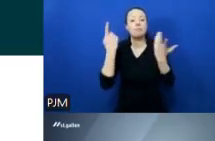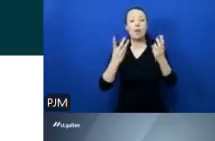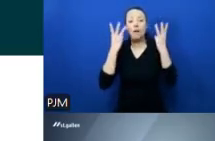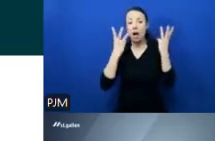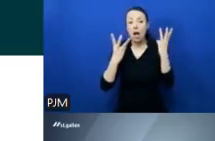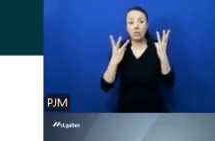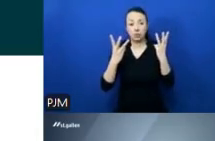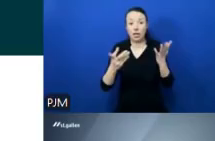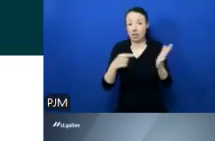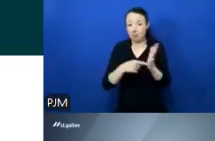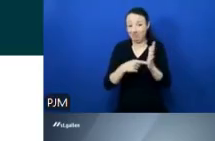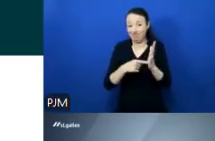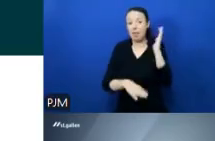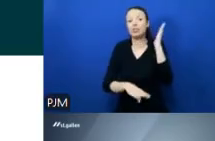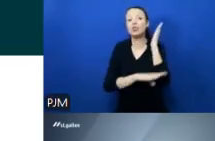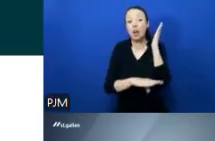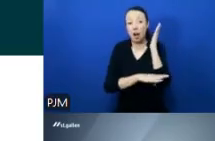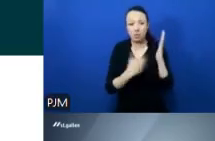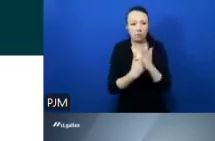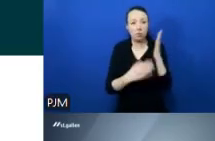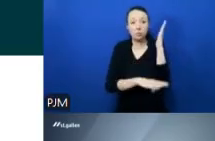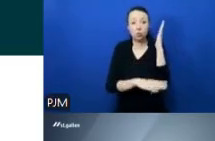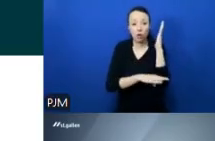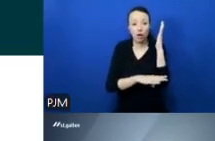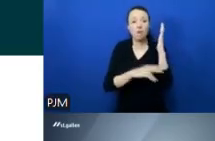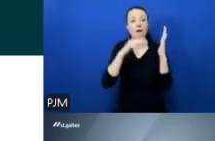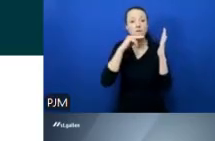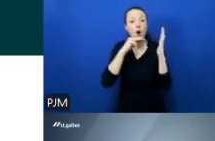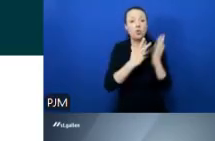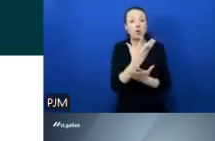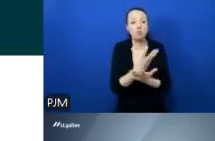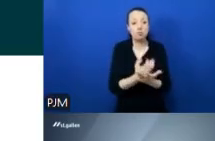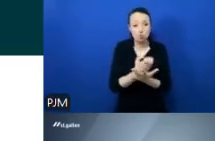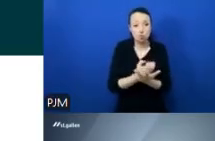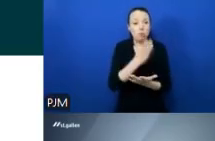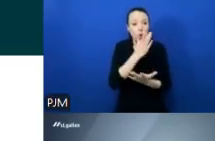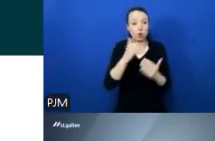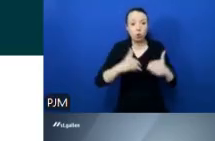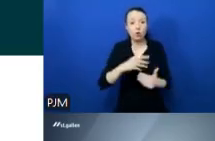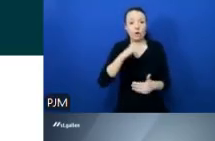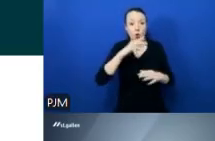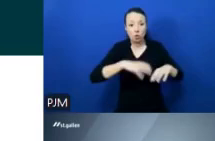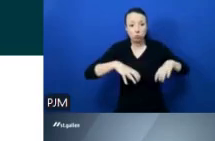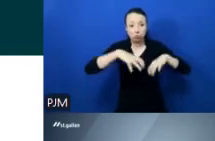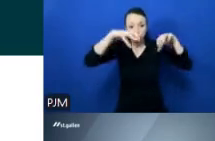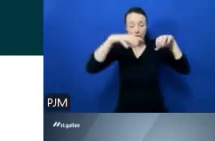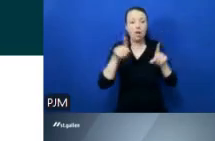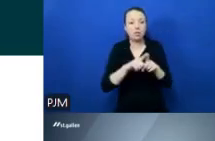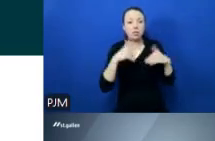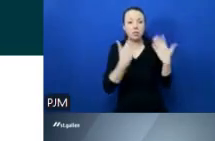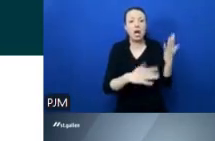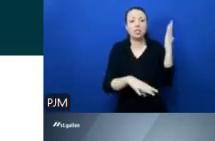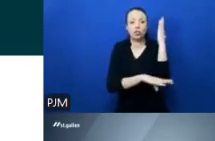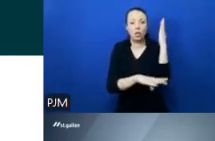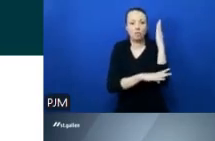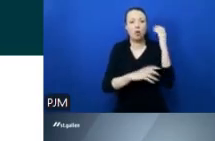element, as I have said, are trees, because not only they do gather a lot of water and enable it to evaporate, but they also give